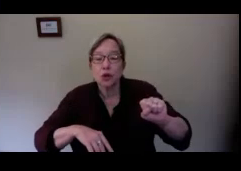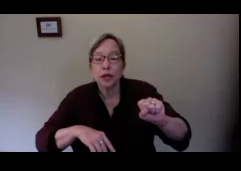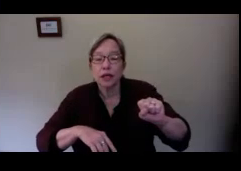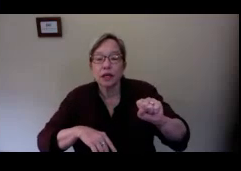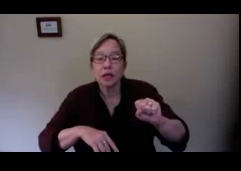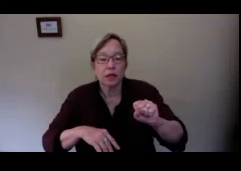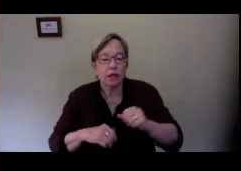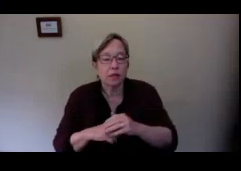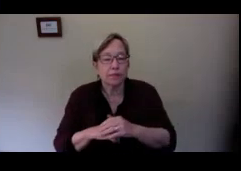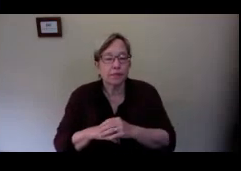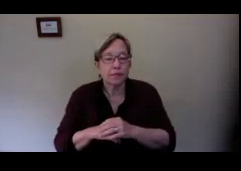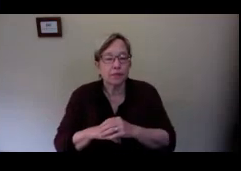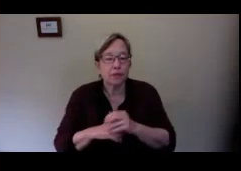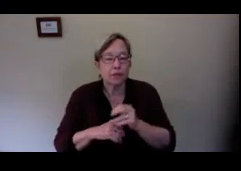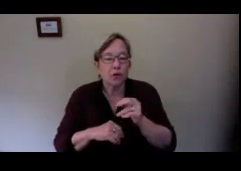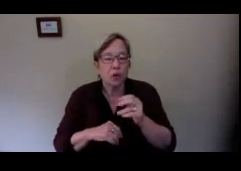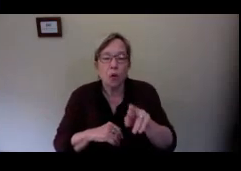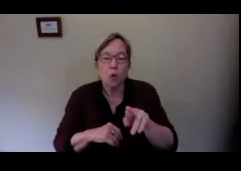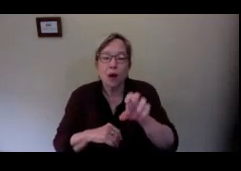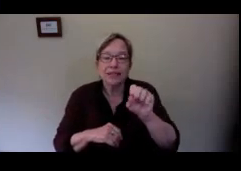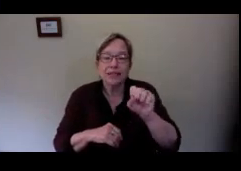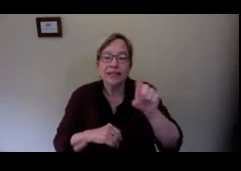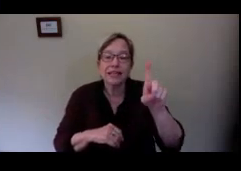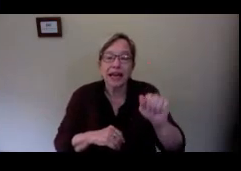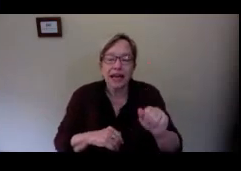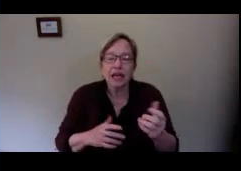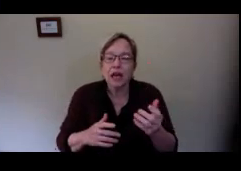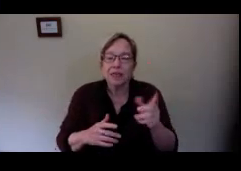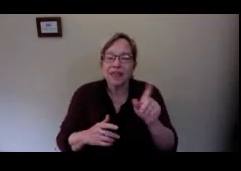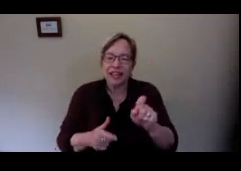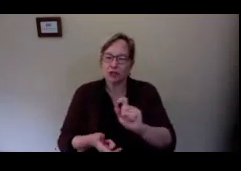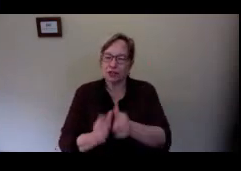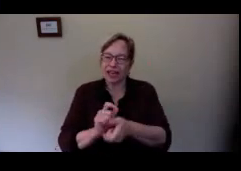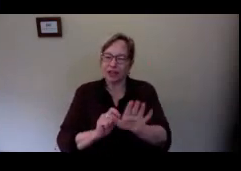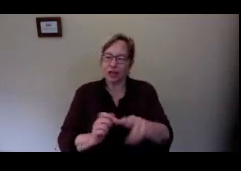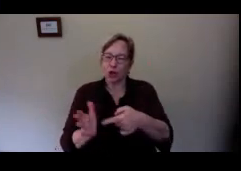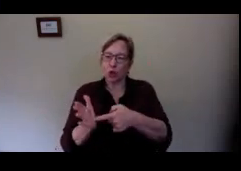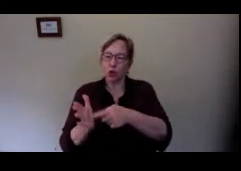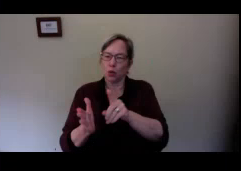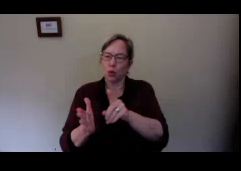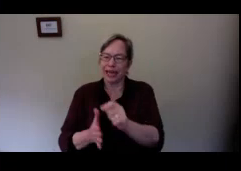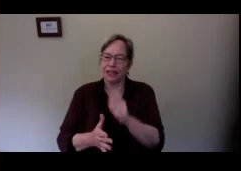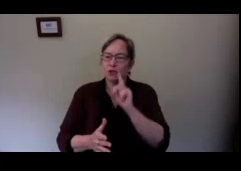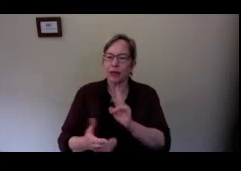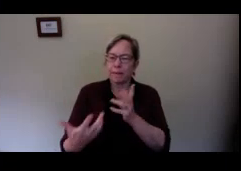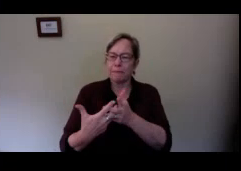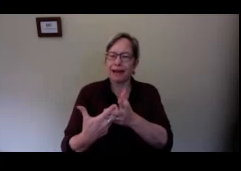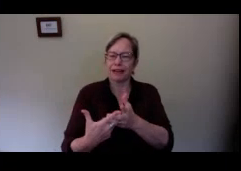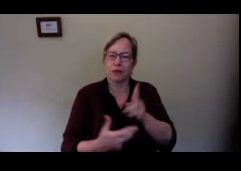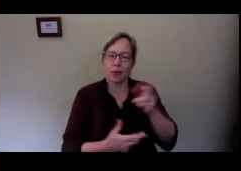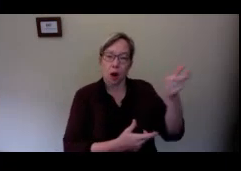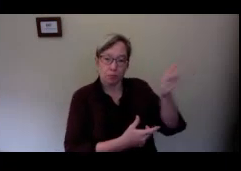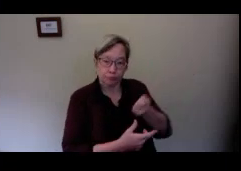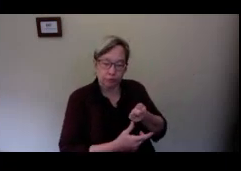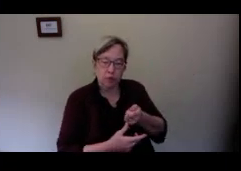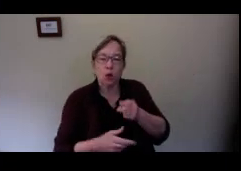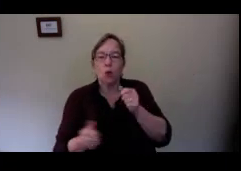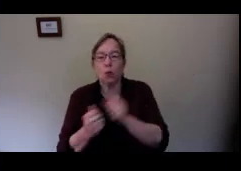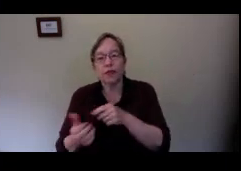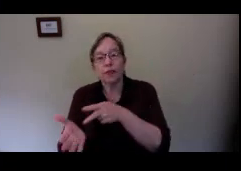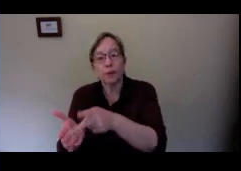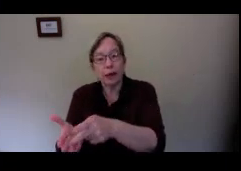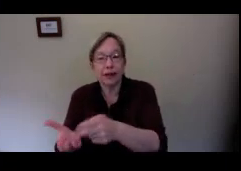reasonable accommodation might be to change their rent due date so they can be on time with their payments. Next